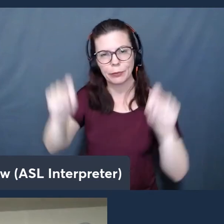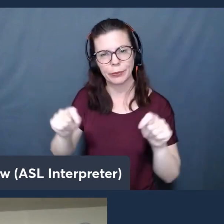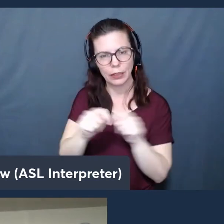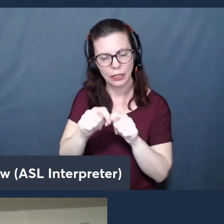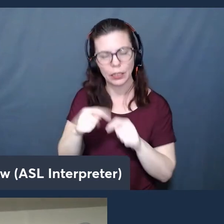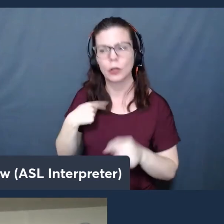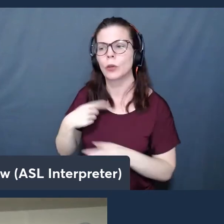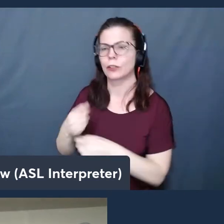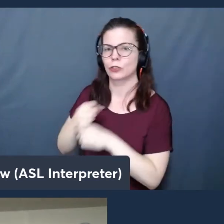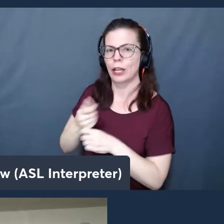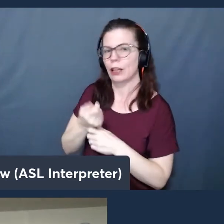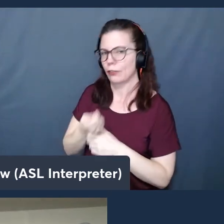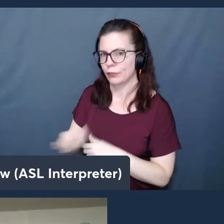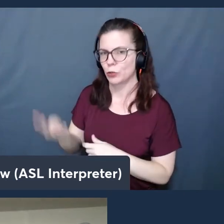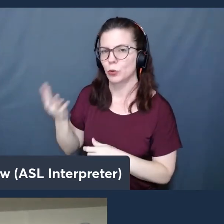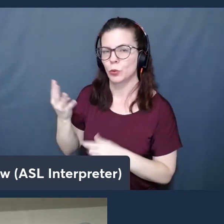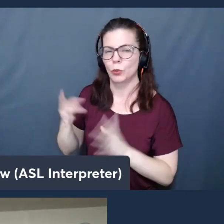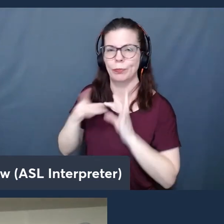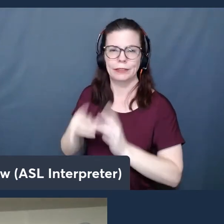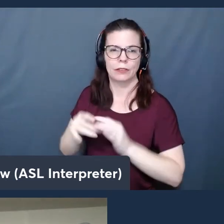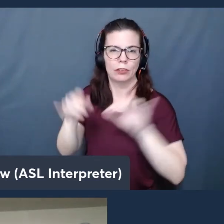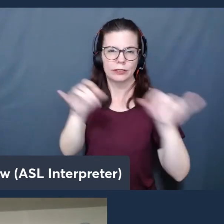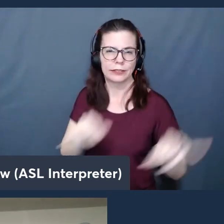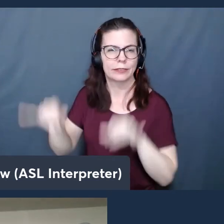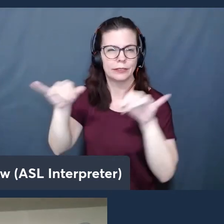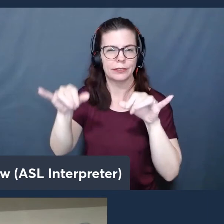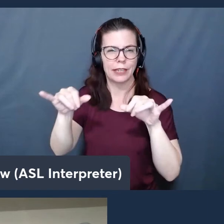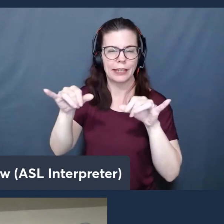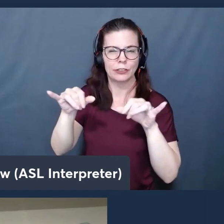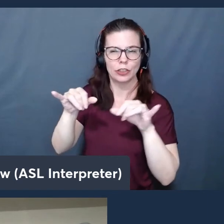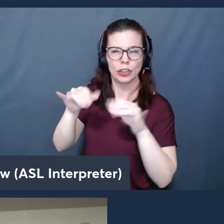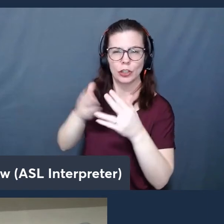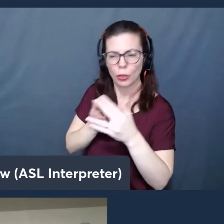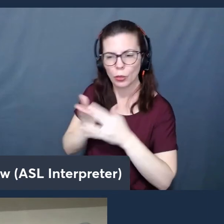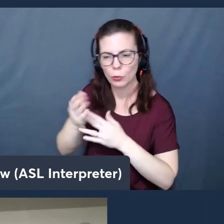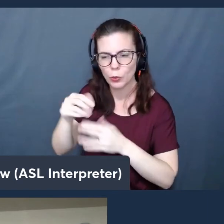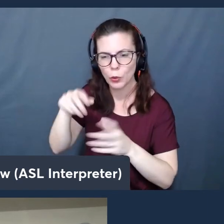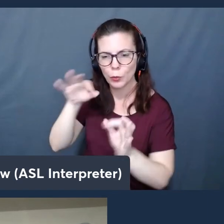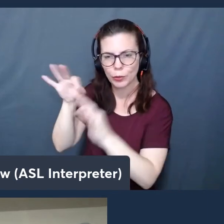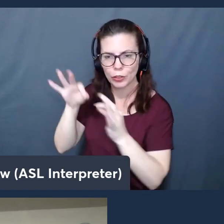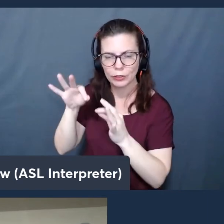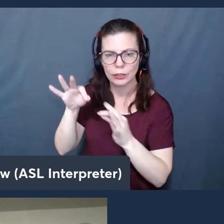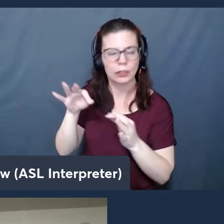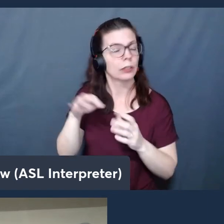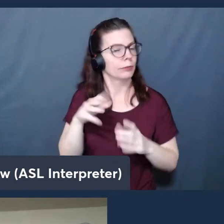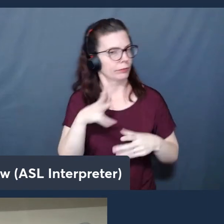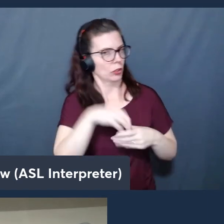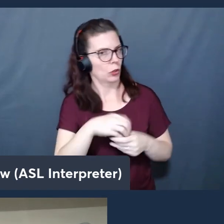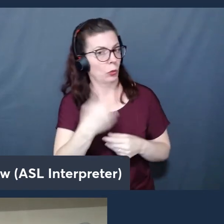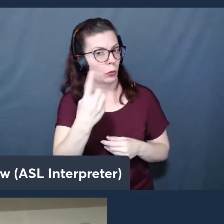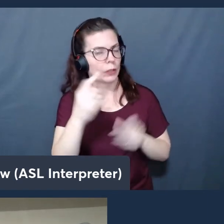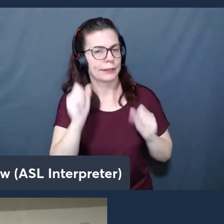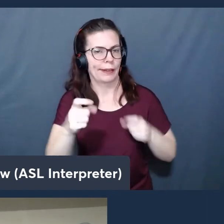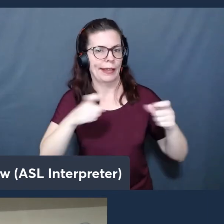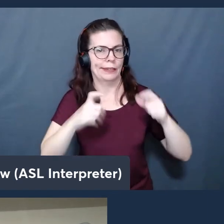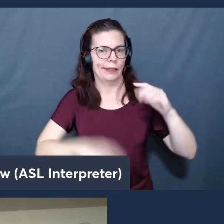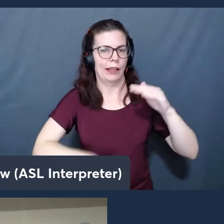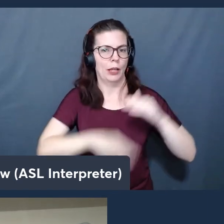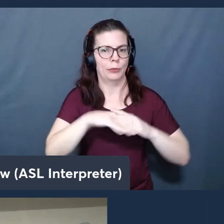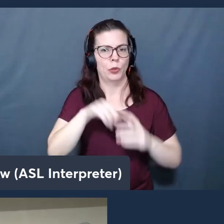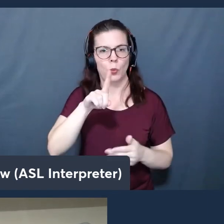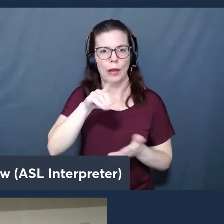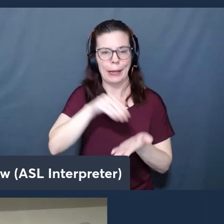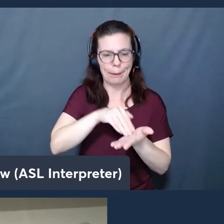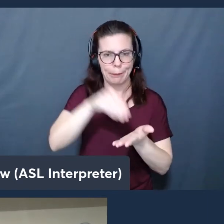a couple based on some standard throughput we expect, including one that can handle up to 1 million